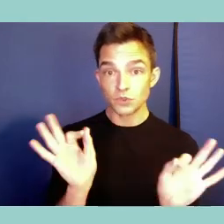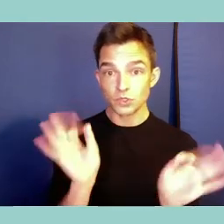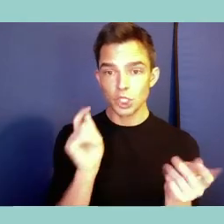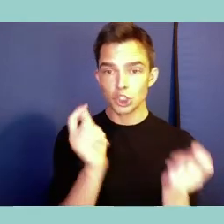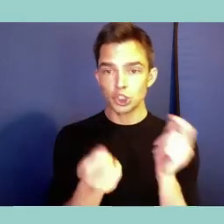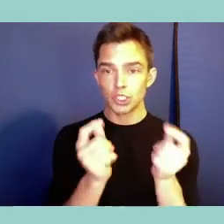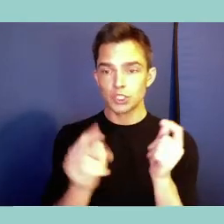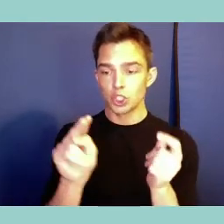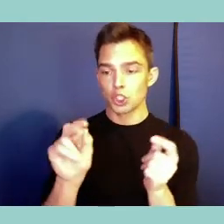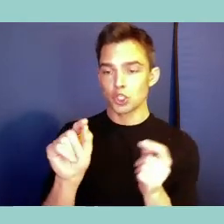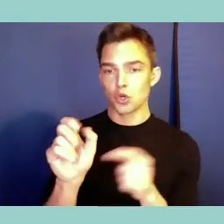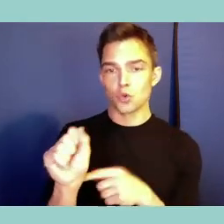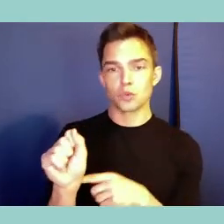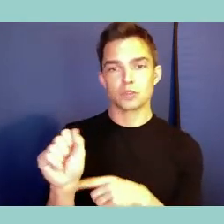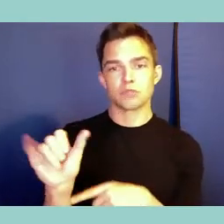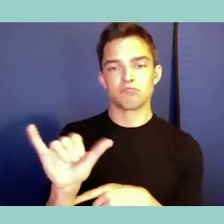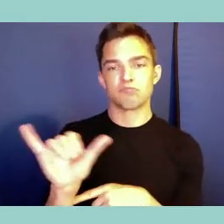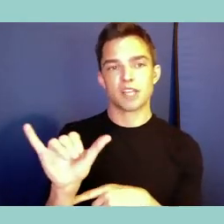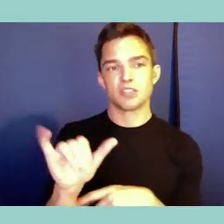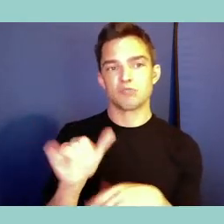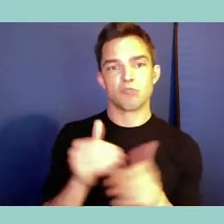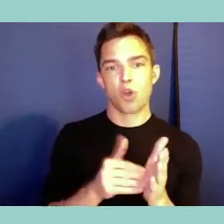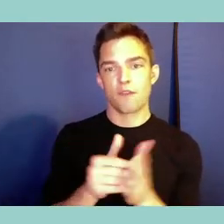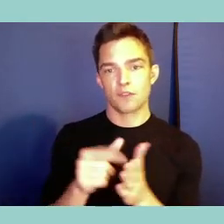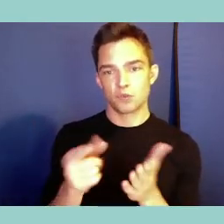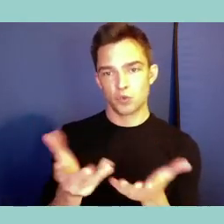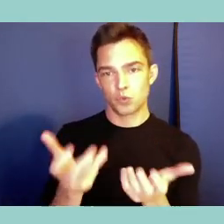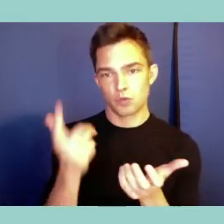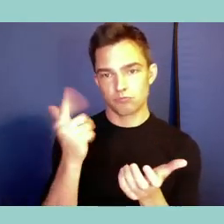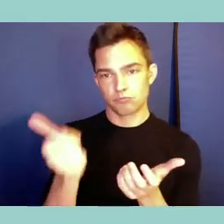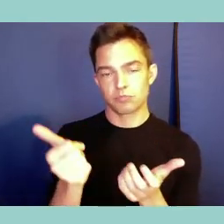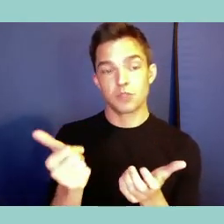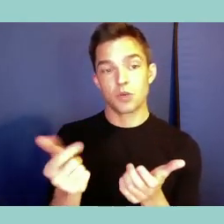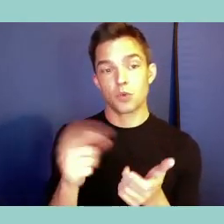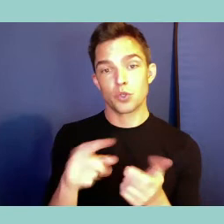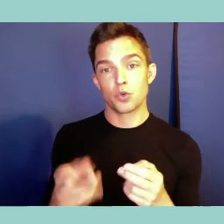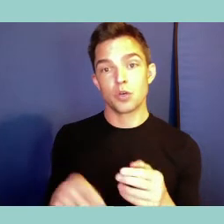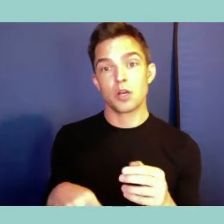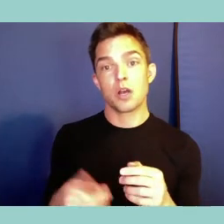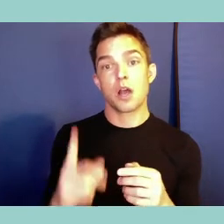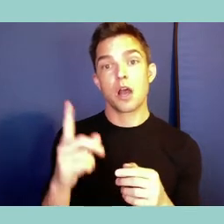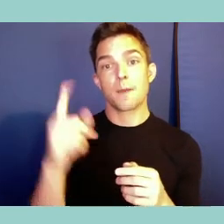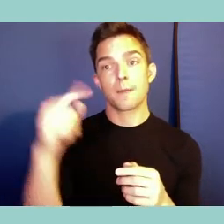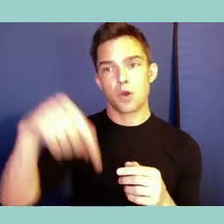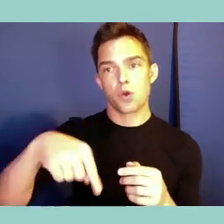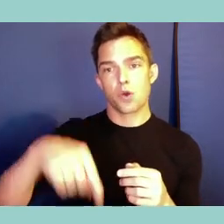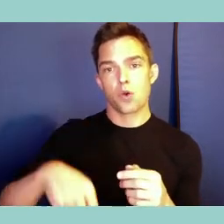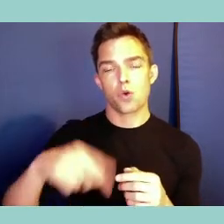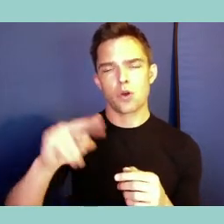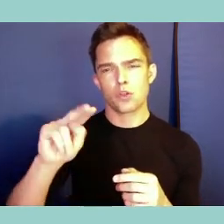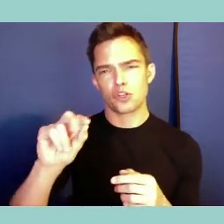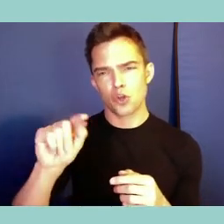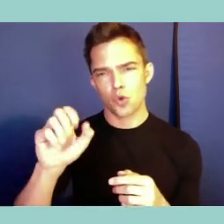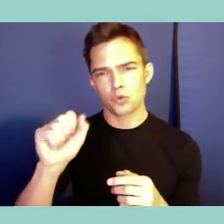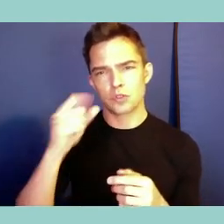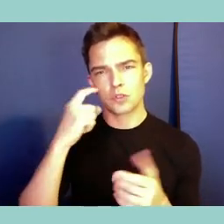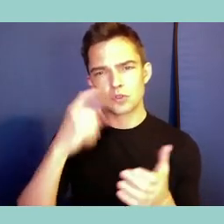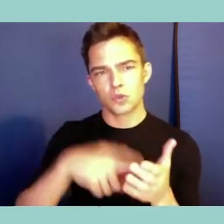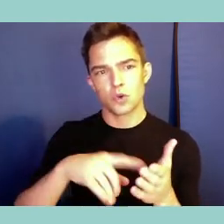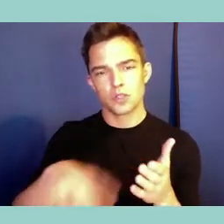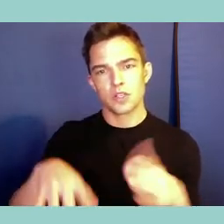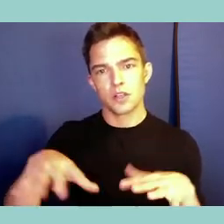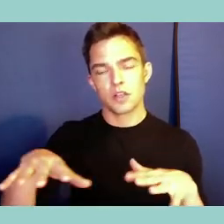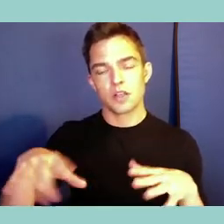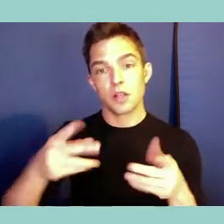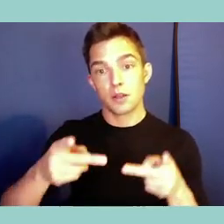Feel free to change notes as often as you like, and as you raise and lower the note, notice how